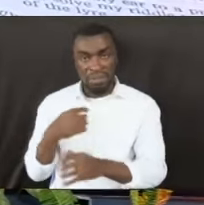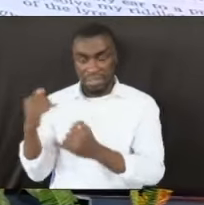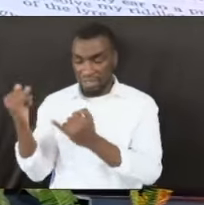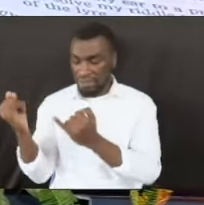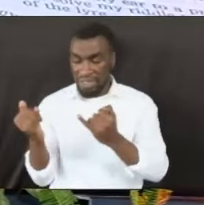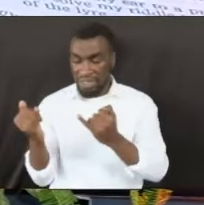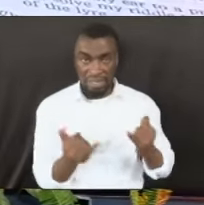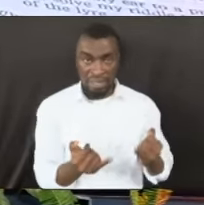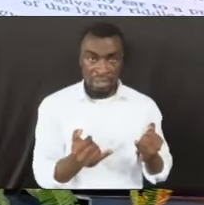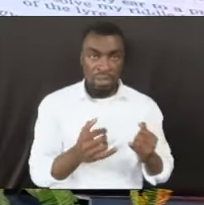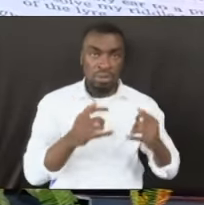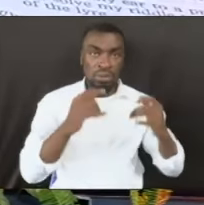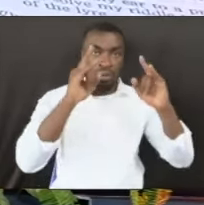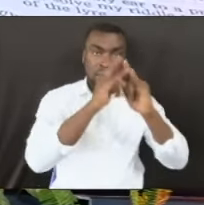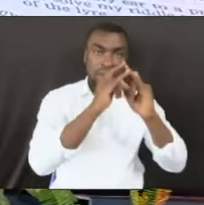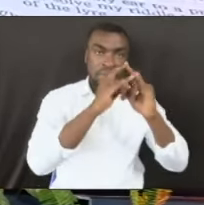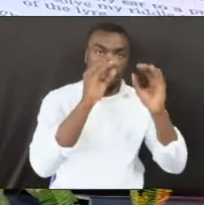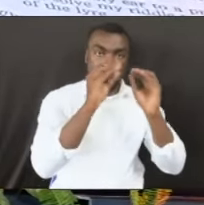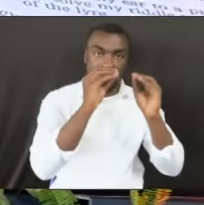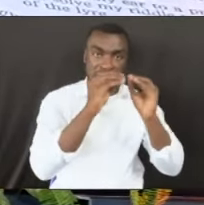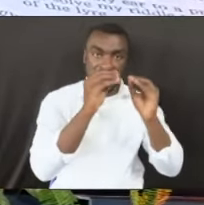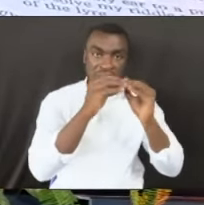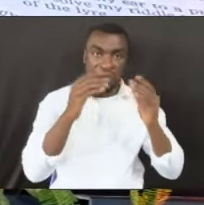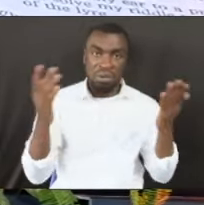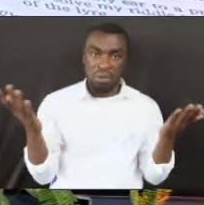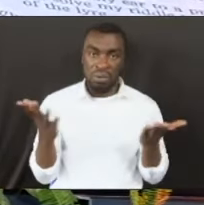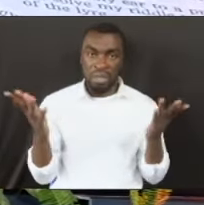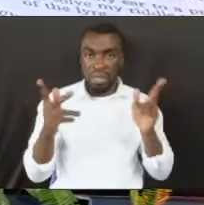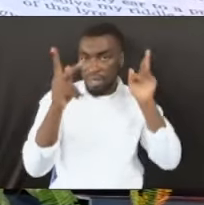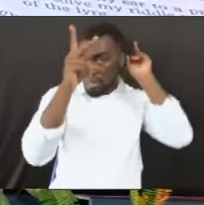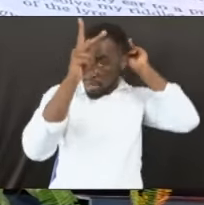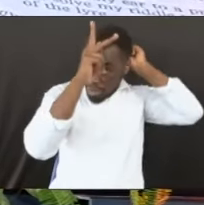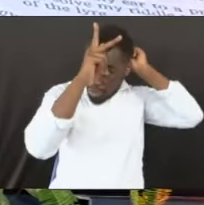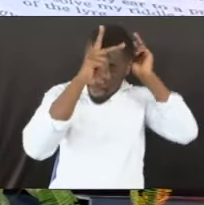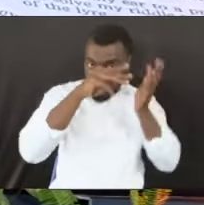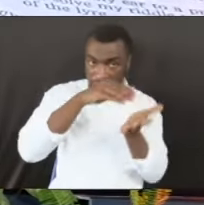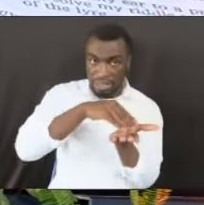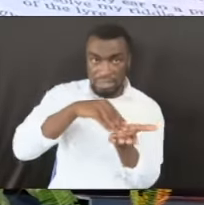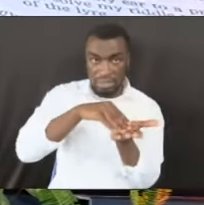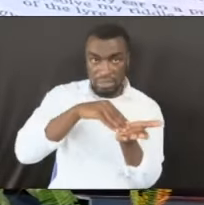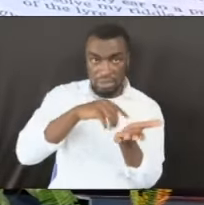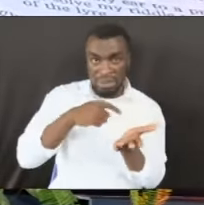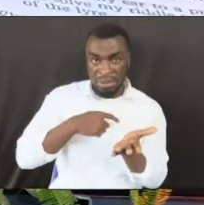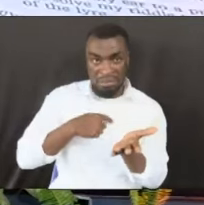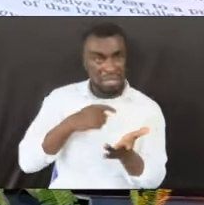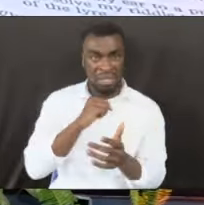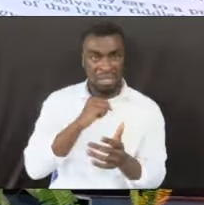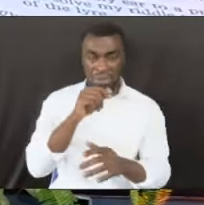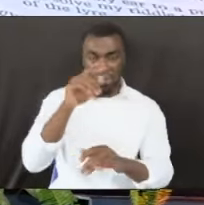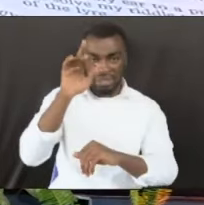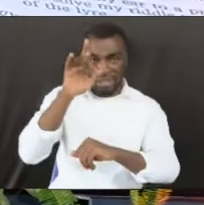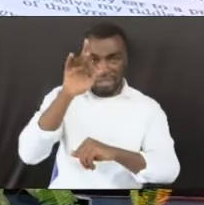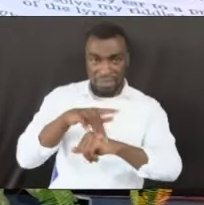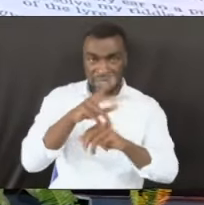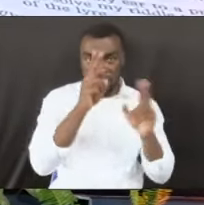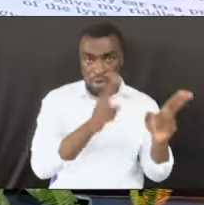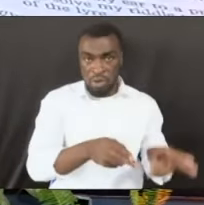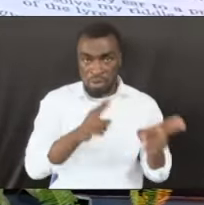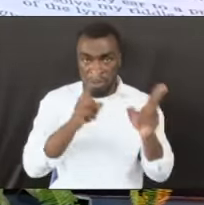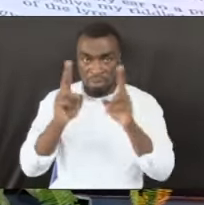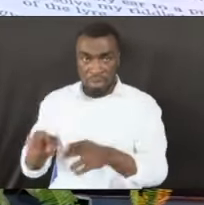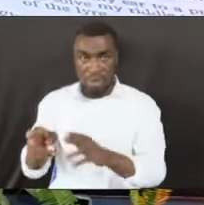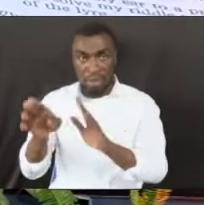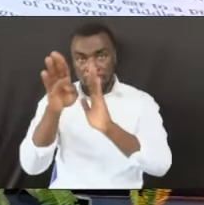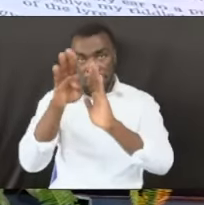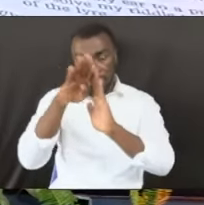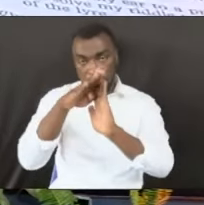Central. I did not want to interfere with the normal running of the camp meeting program. So